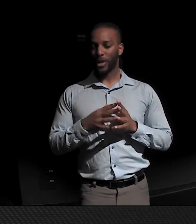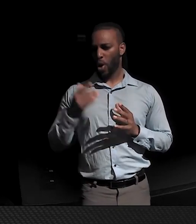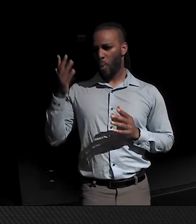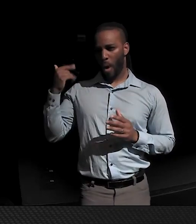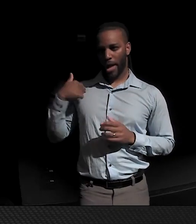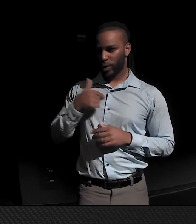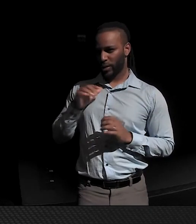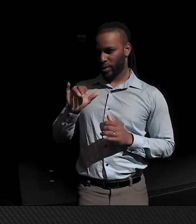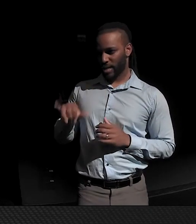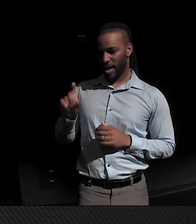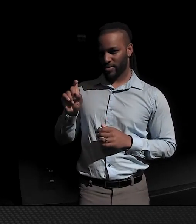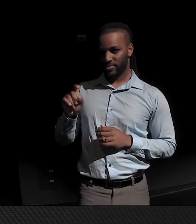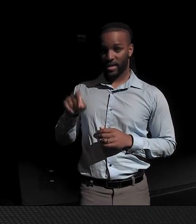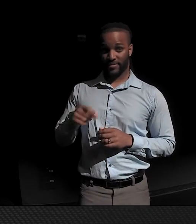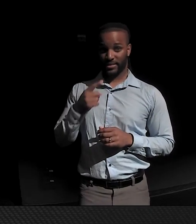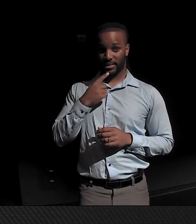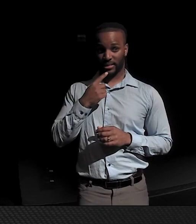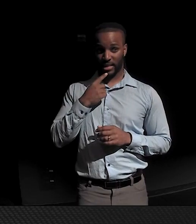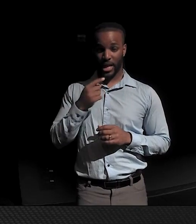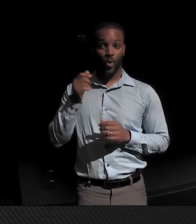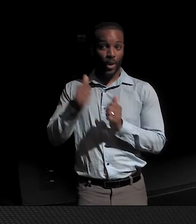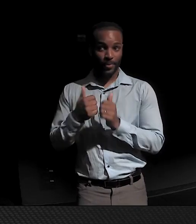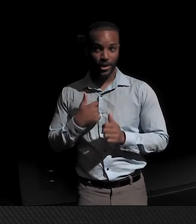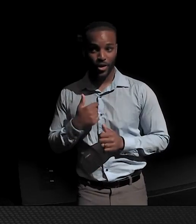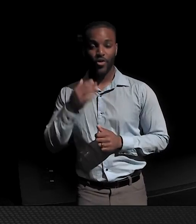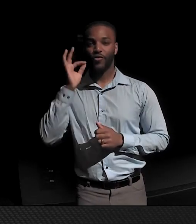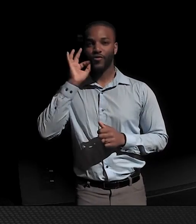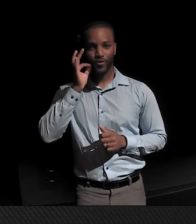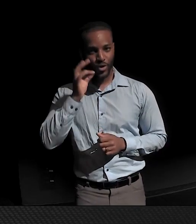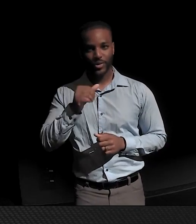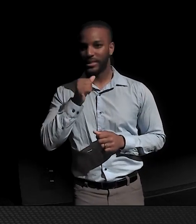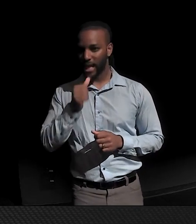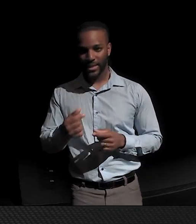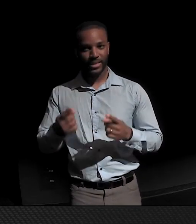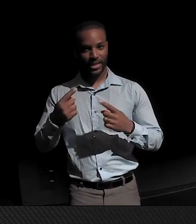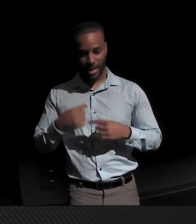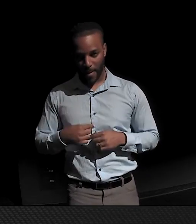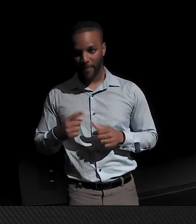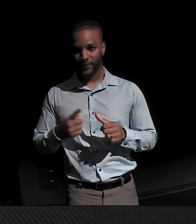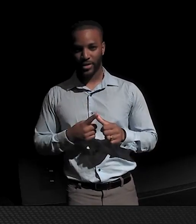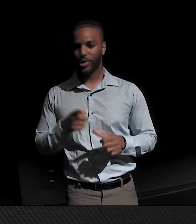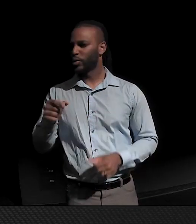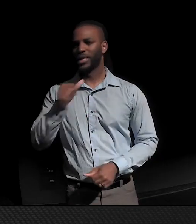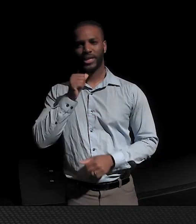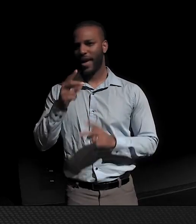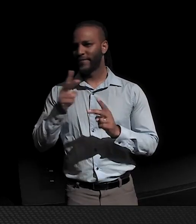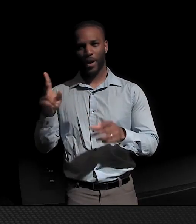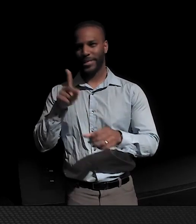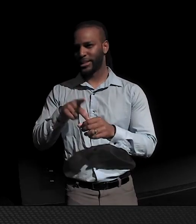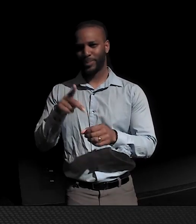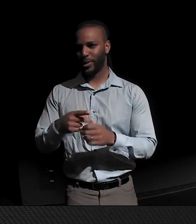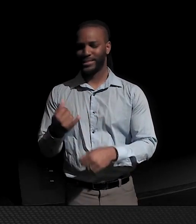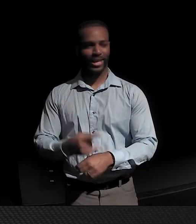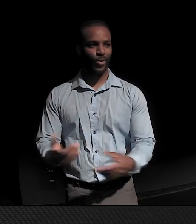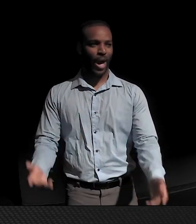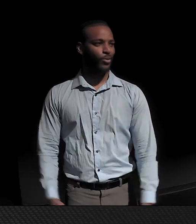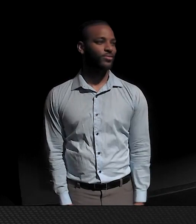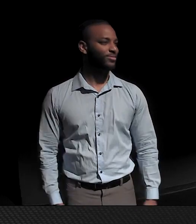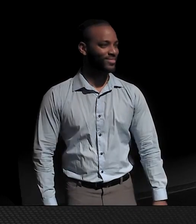Why do we do that? We just said it. Say it with me. The fruit doesn't come first. You guys are not very participatory today. It's